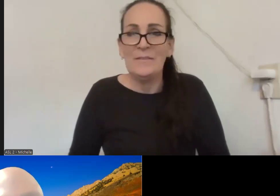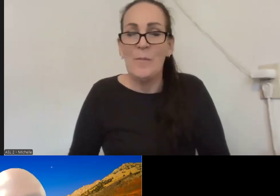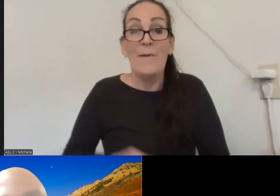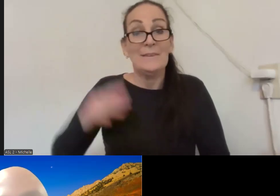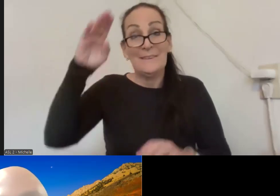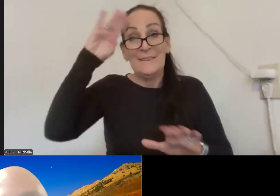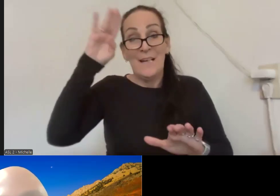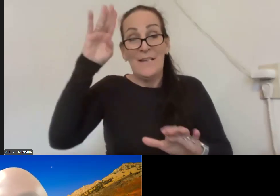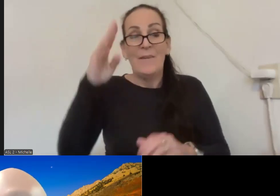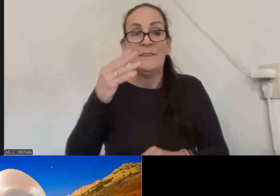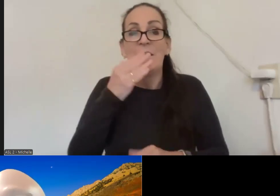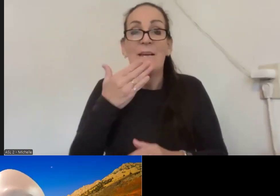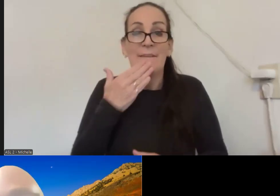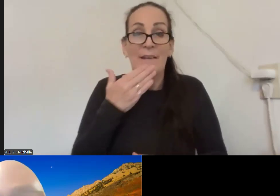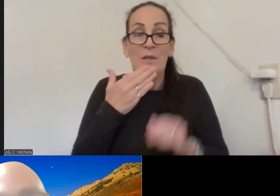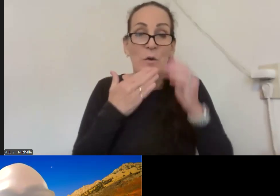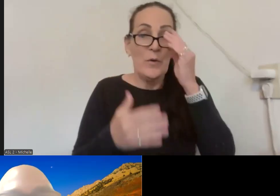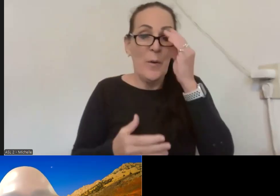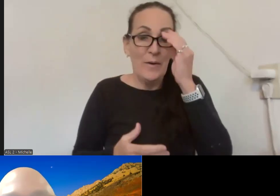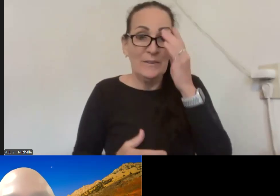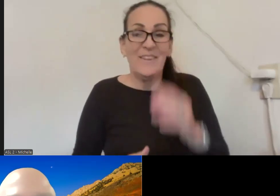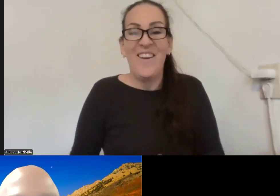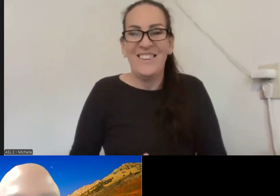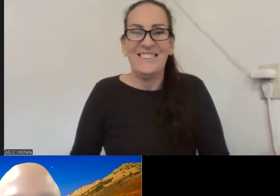Yes, thank you. Thank you, Oh, Susan. there you are, Brian.